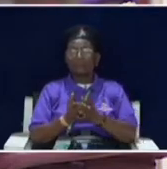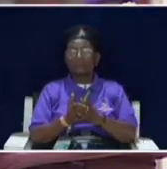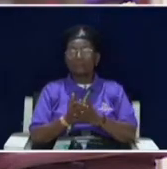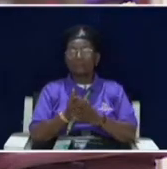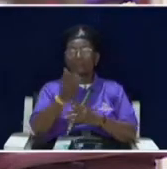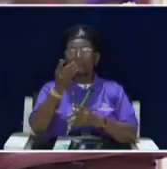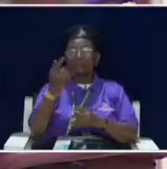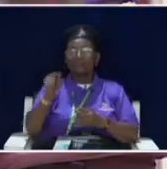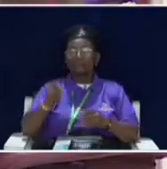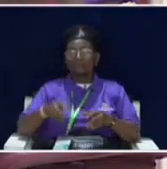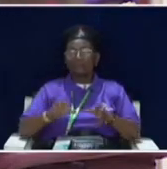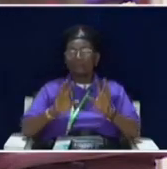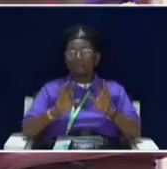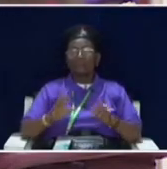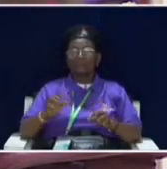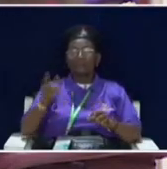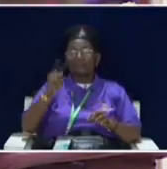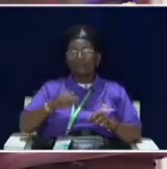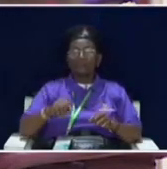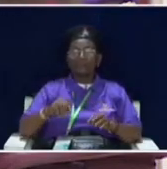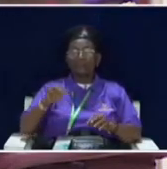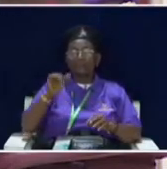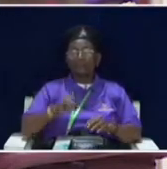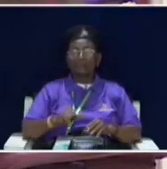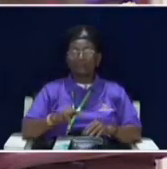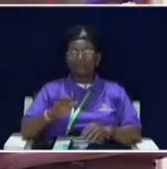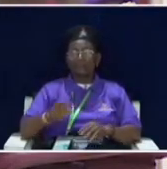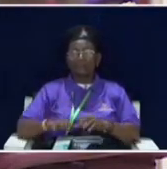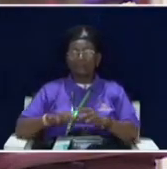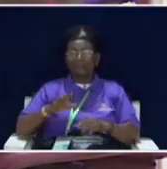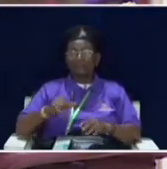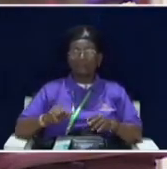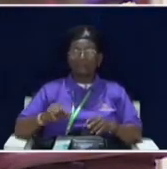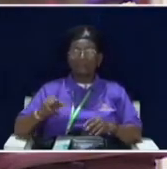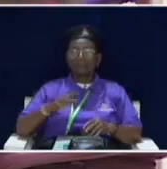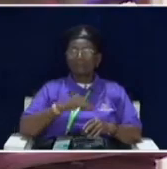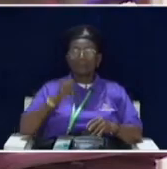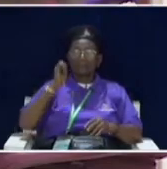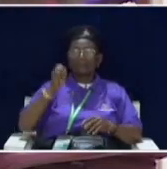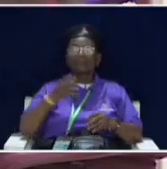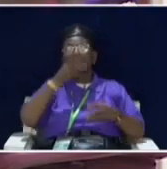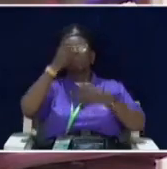They dropped him. And he cried to God.